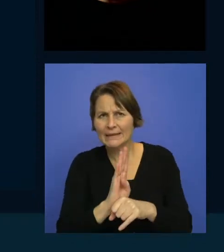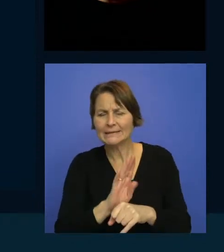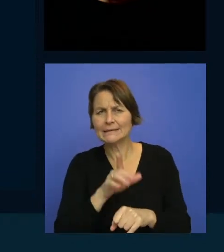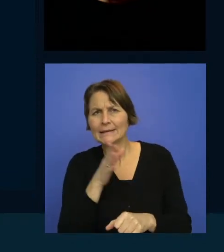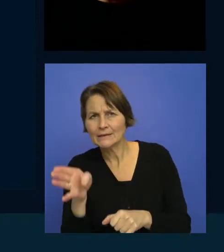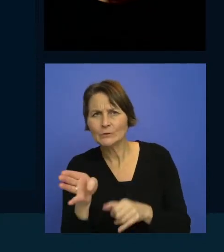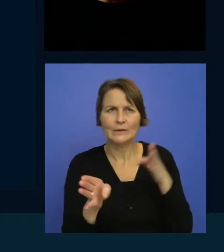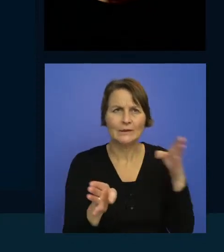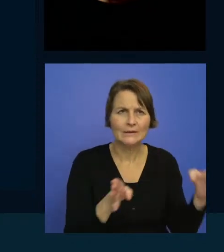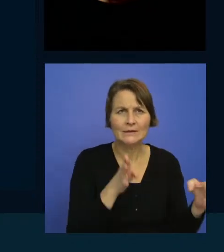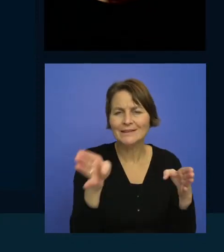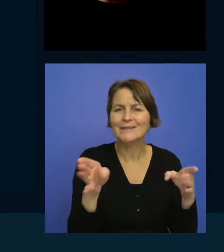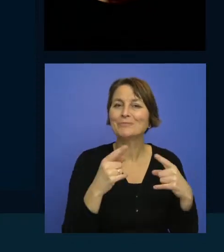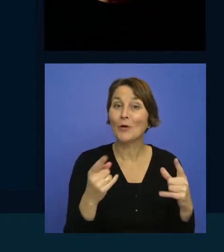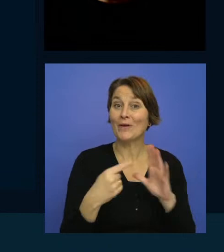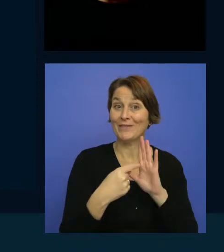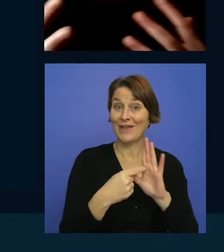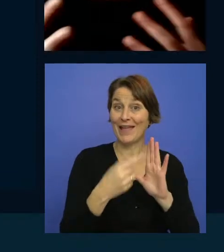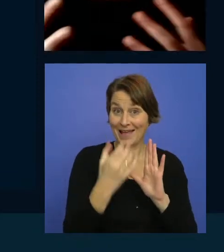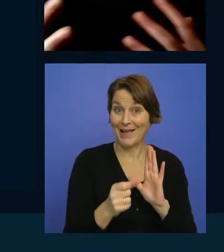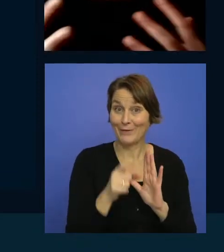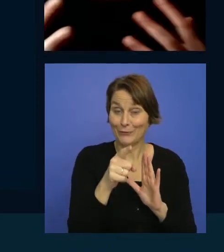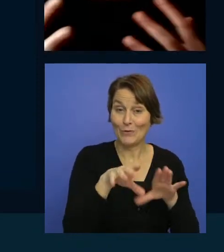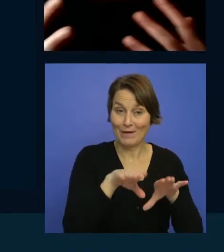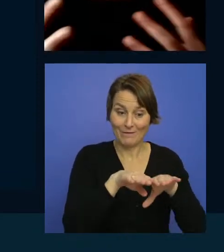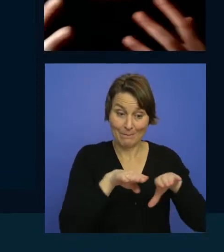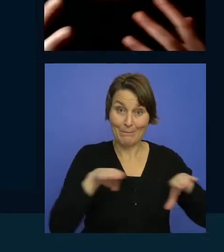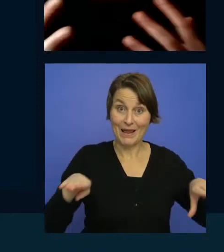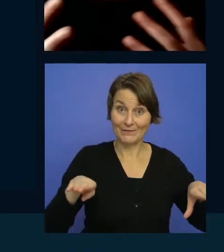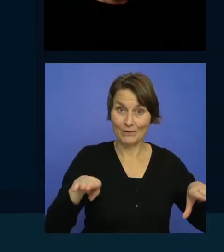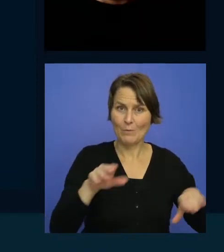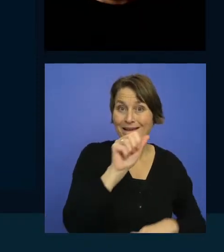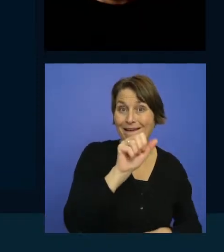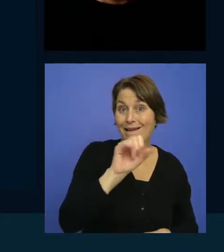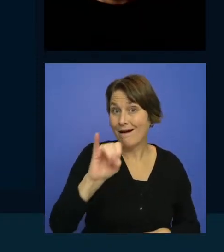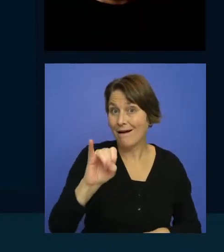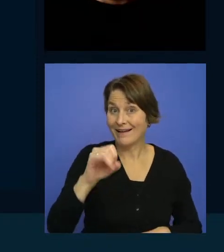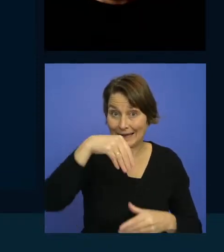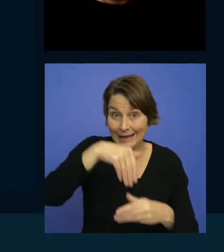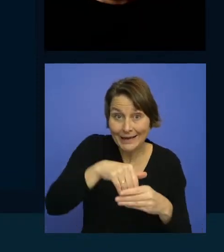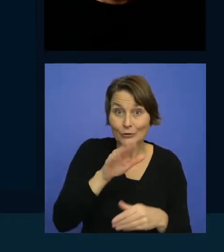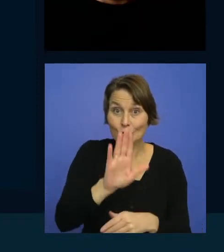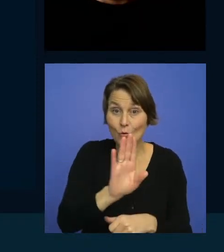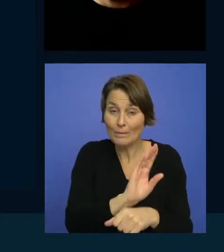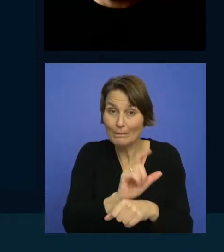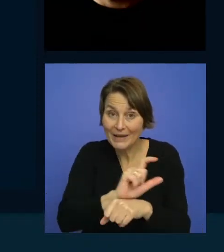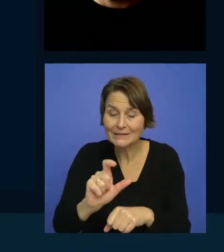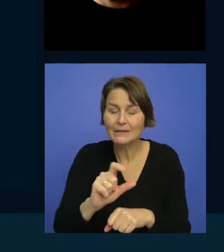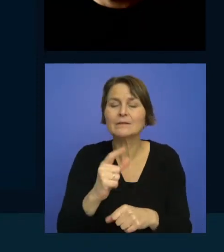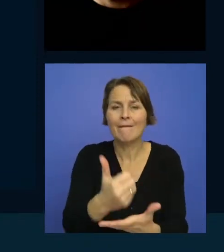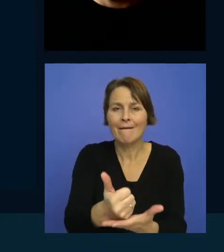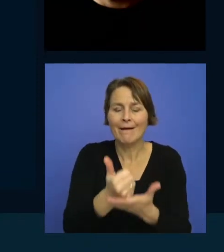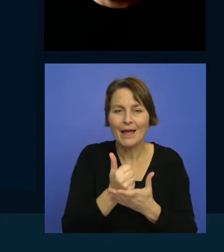has AI and ML deeply integrated lands up being very, very critical for that. So if anything,